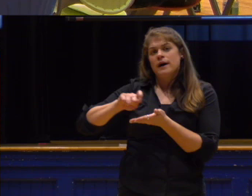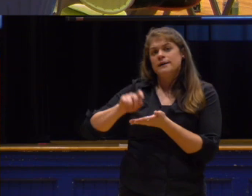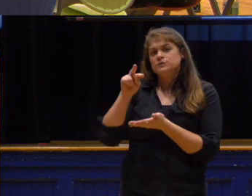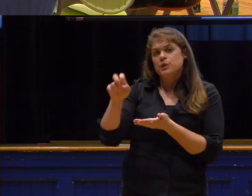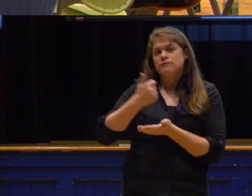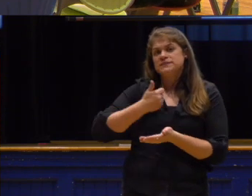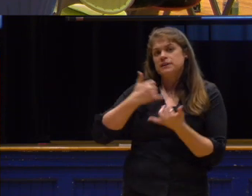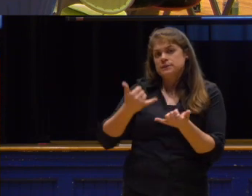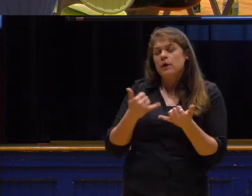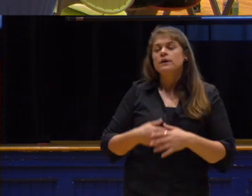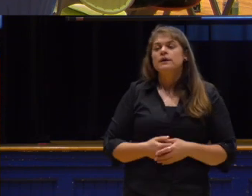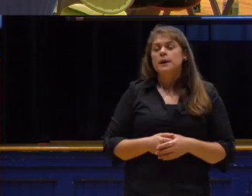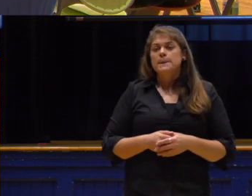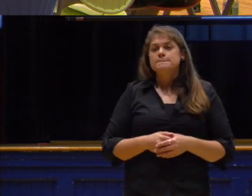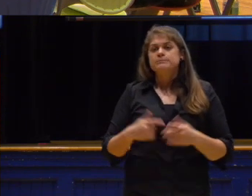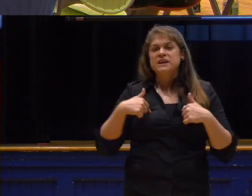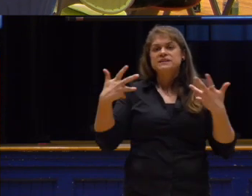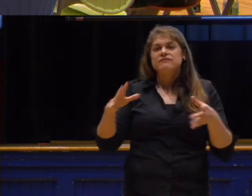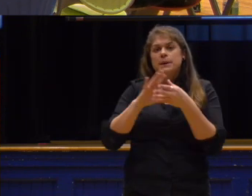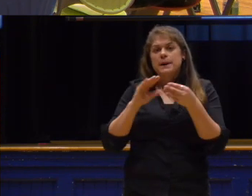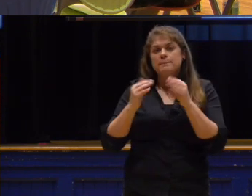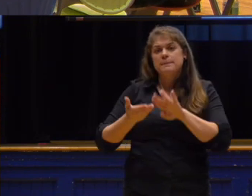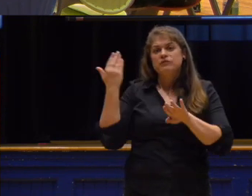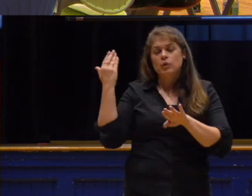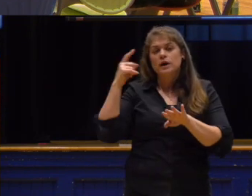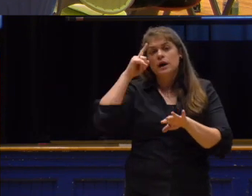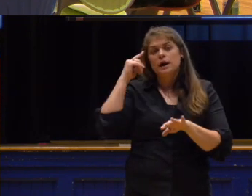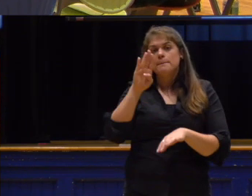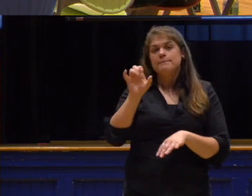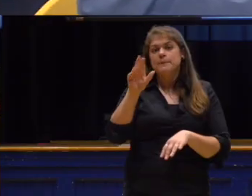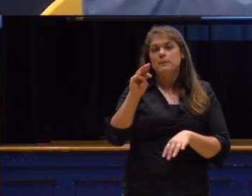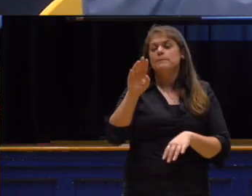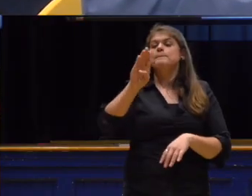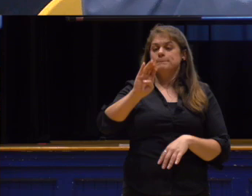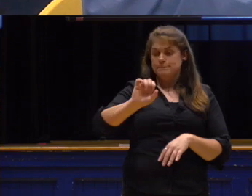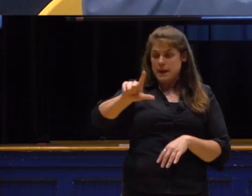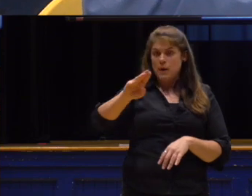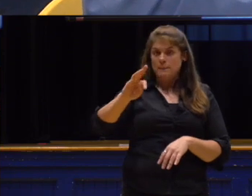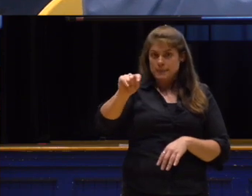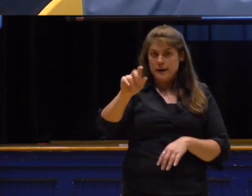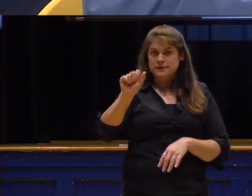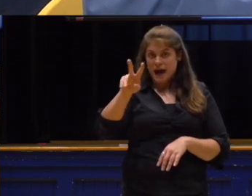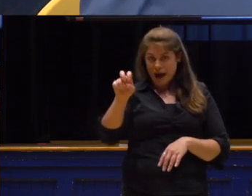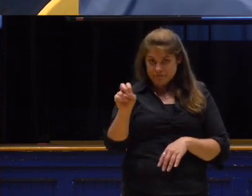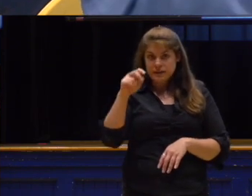Just making a note here for myself. As I mentioned before, on Belmont Avenue,